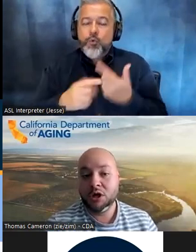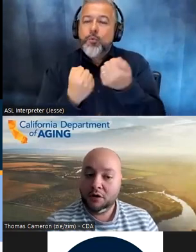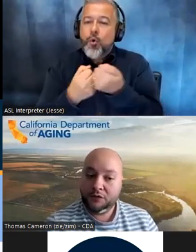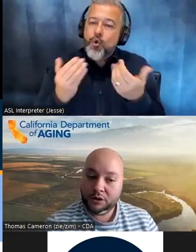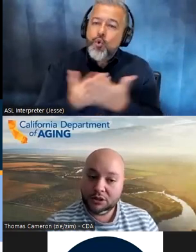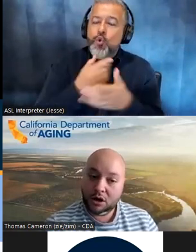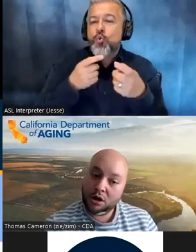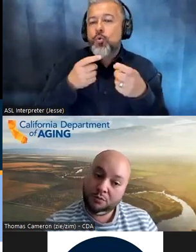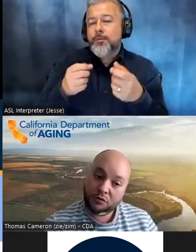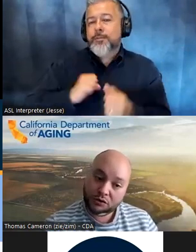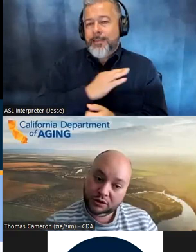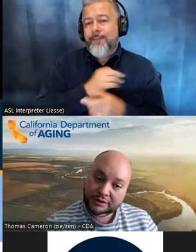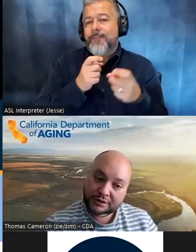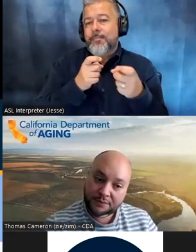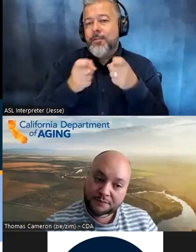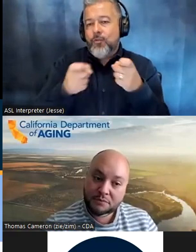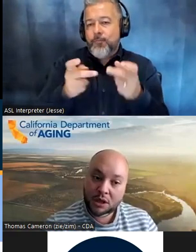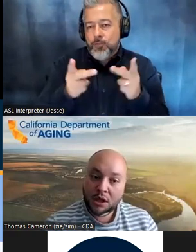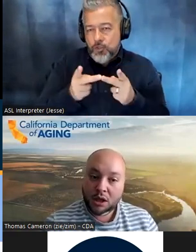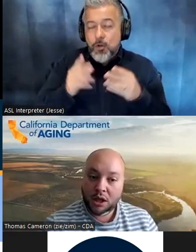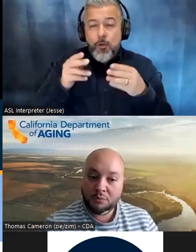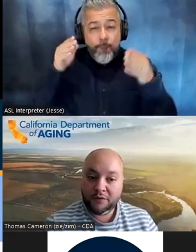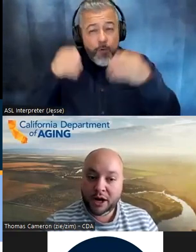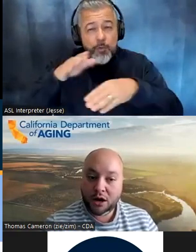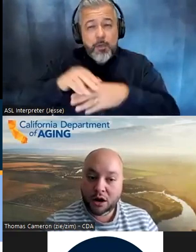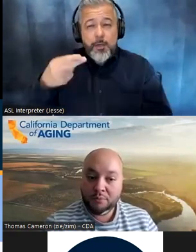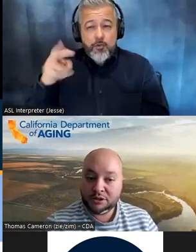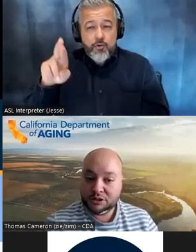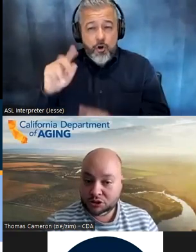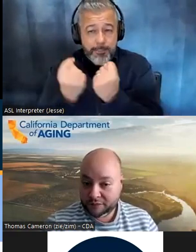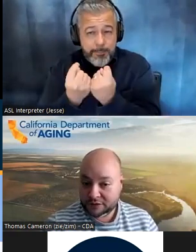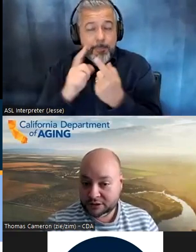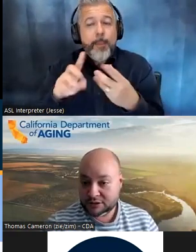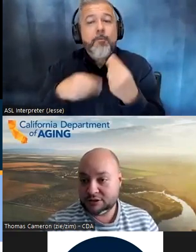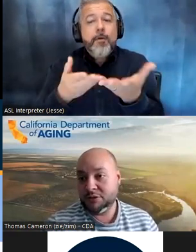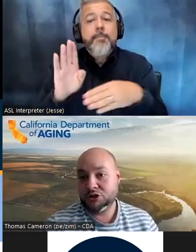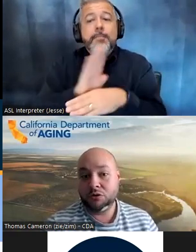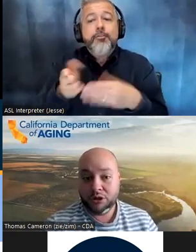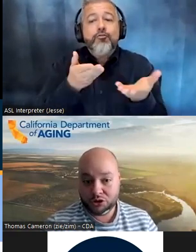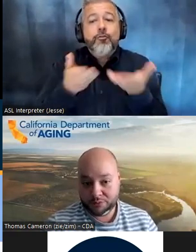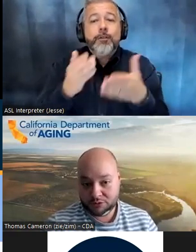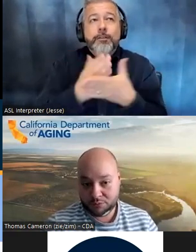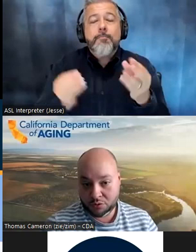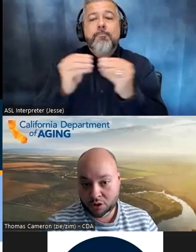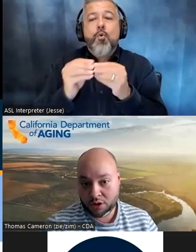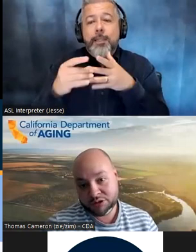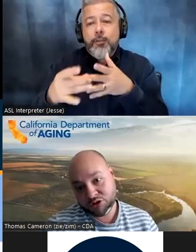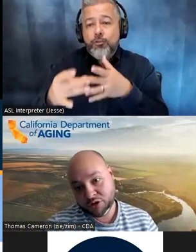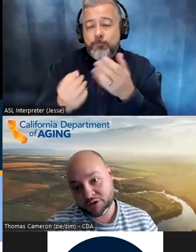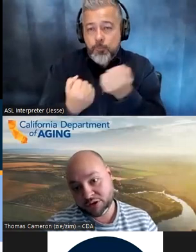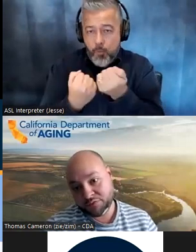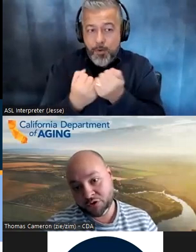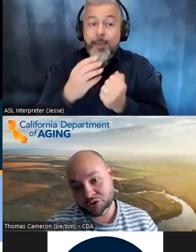positions, focusing on our human resources team and providing our business services some additional leadership support. And